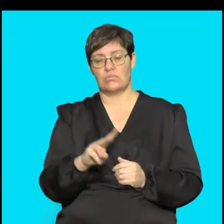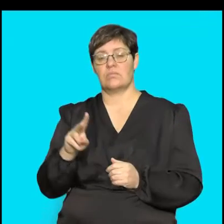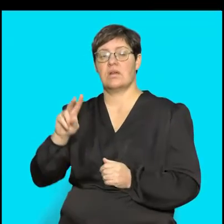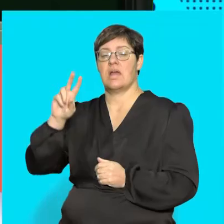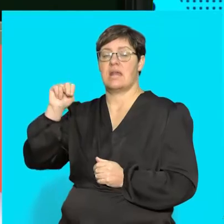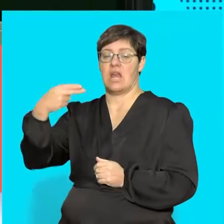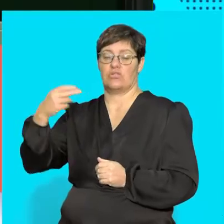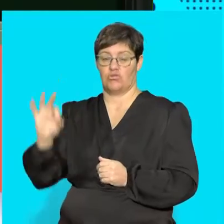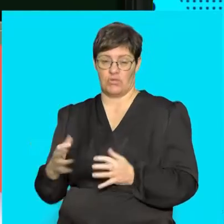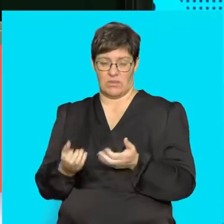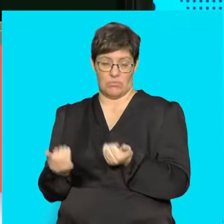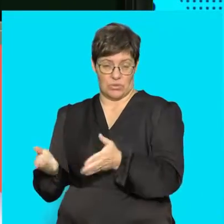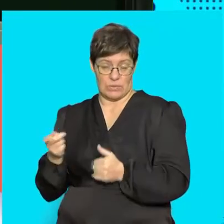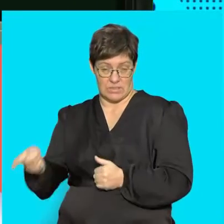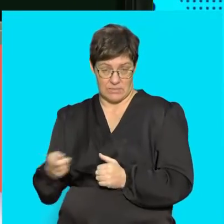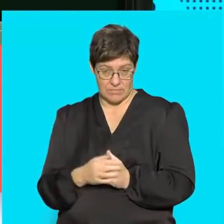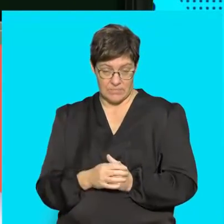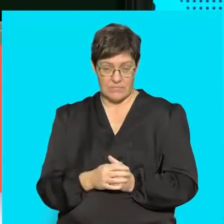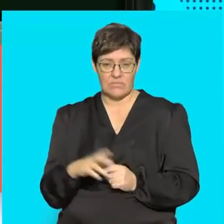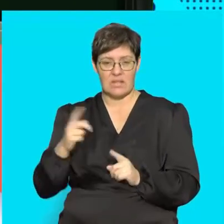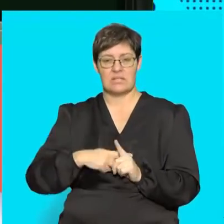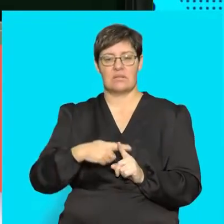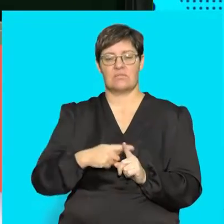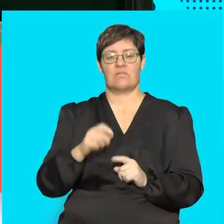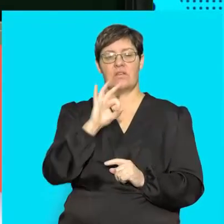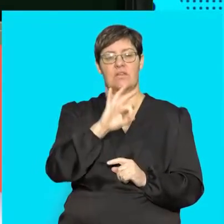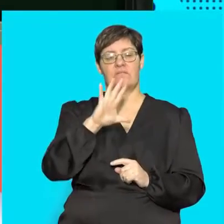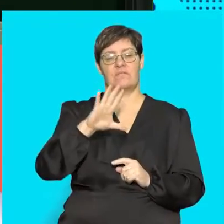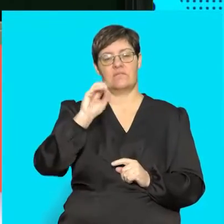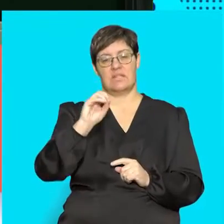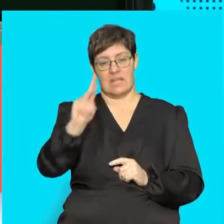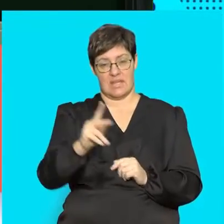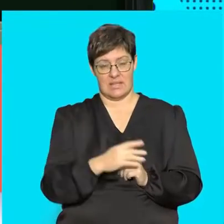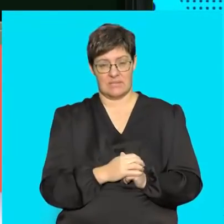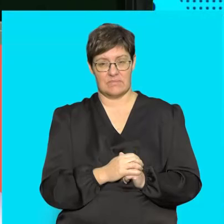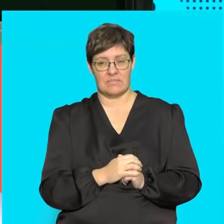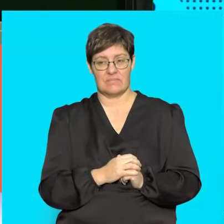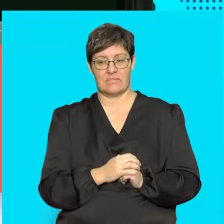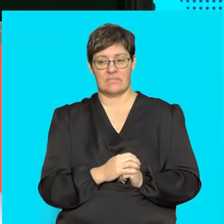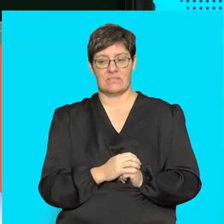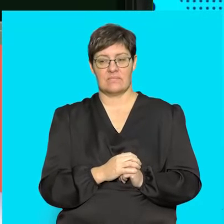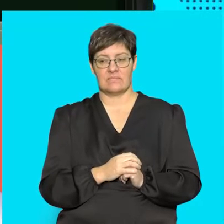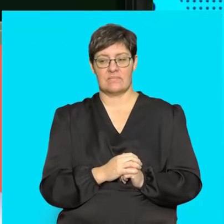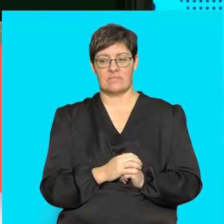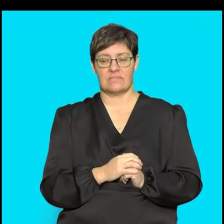is being produced at a temperature of 350 Kelvin.